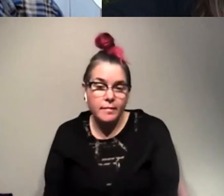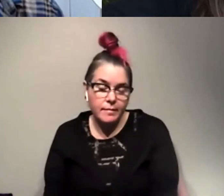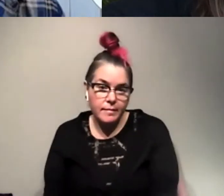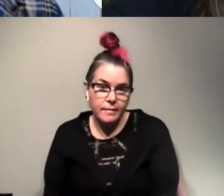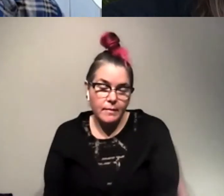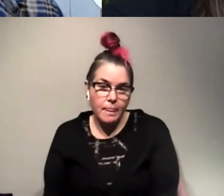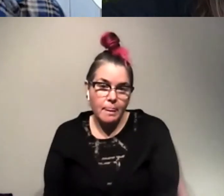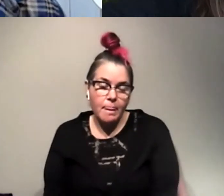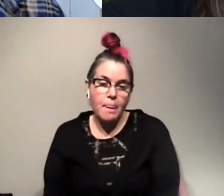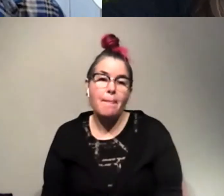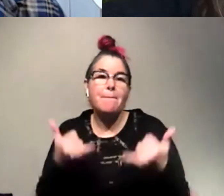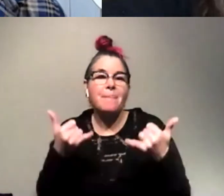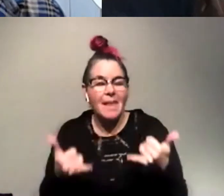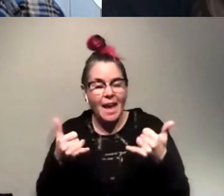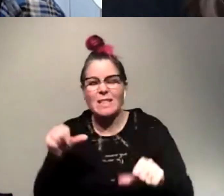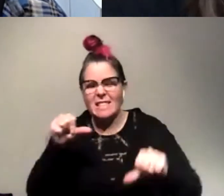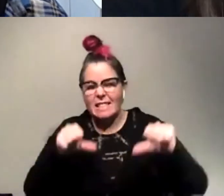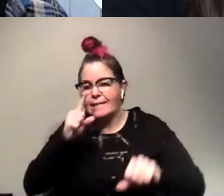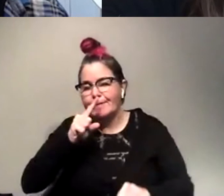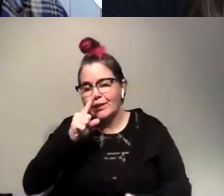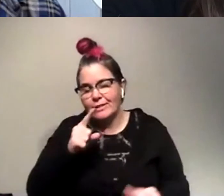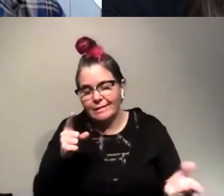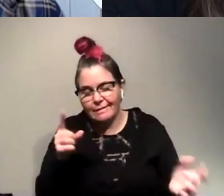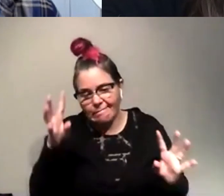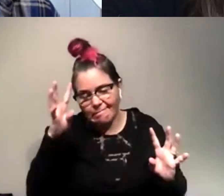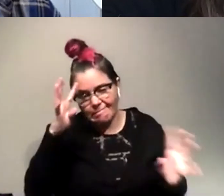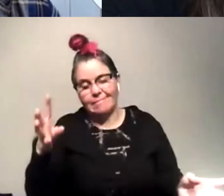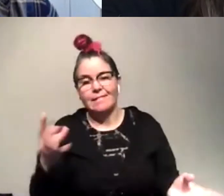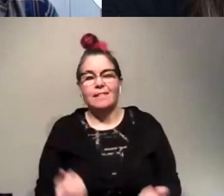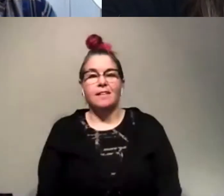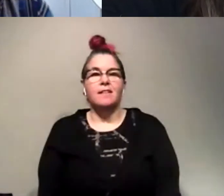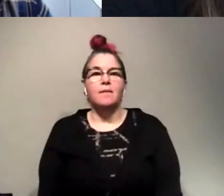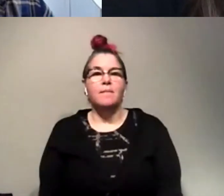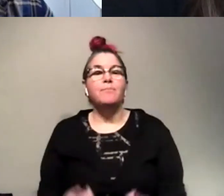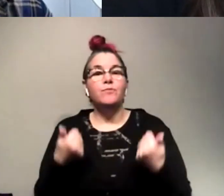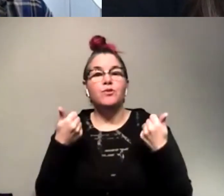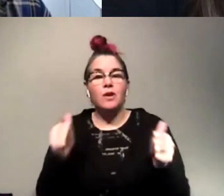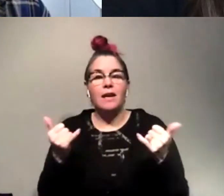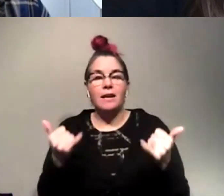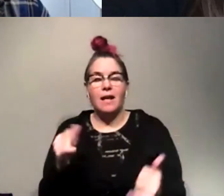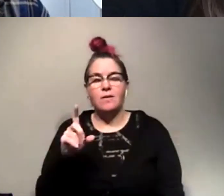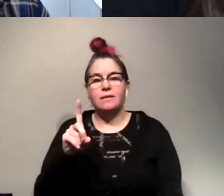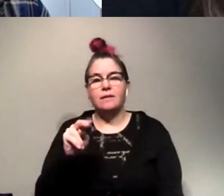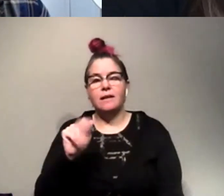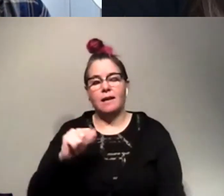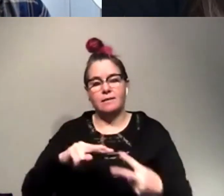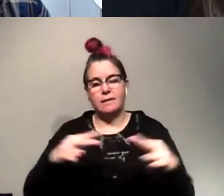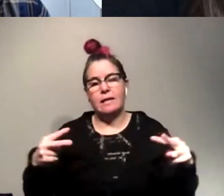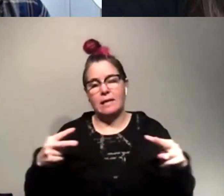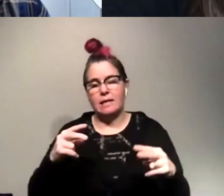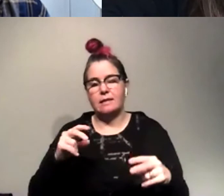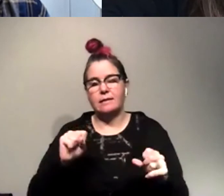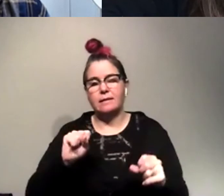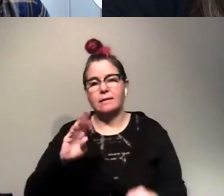Well, so right now it's science fiction, Okay. but the way that we're trying to do is DNA sequencing.